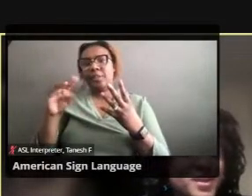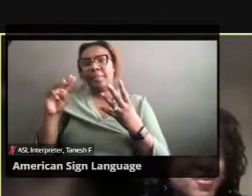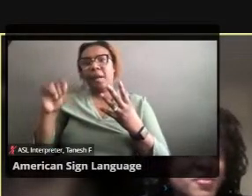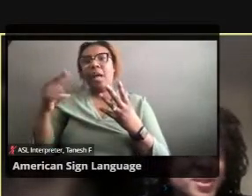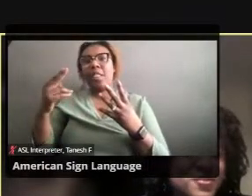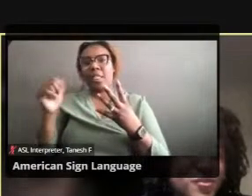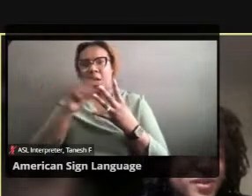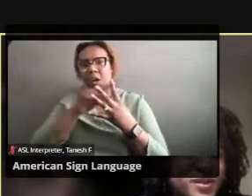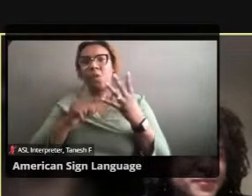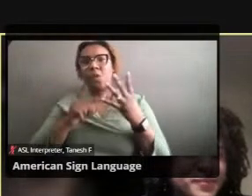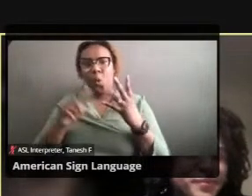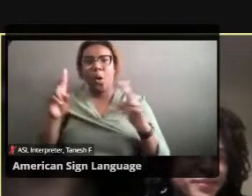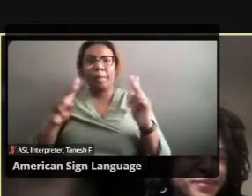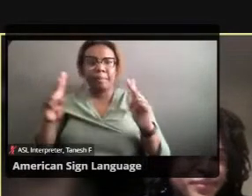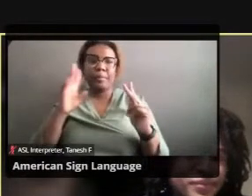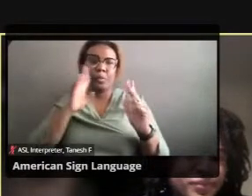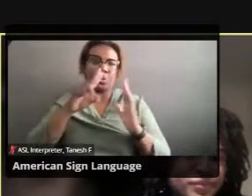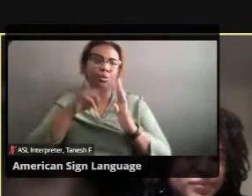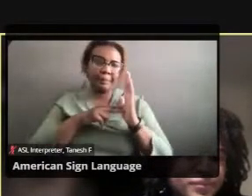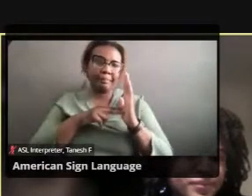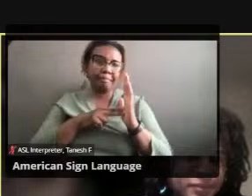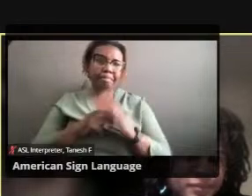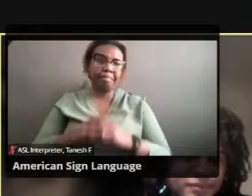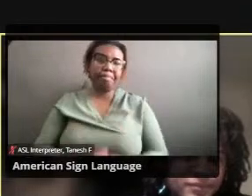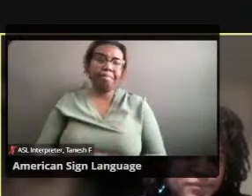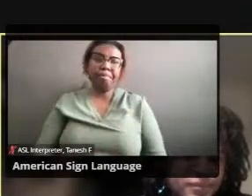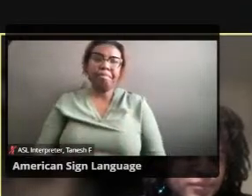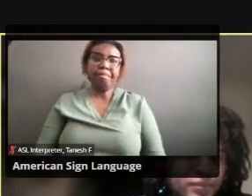Movement. Thank you all so much for reading.